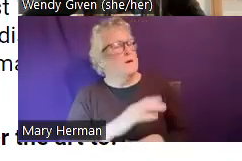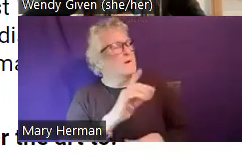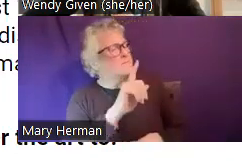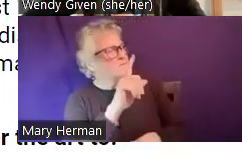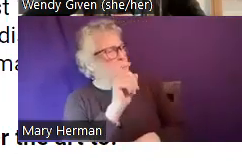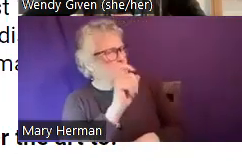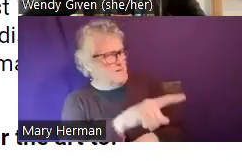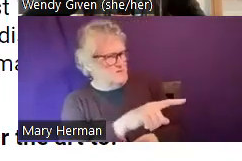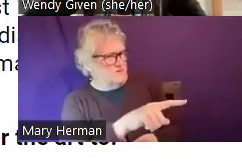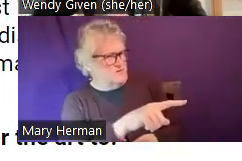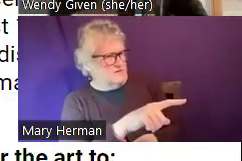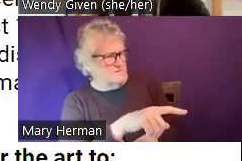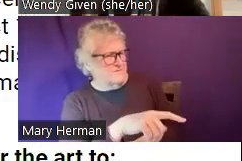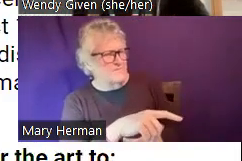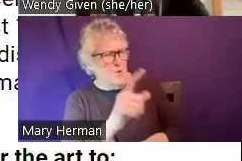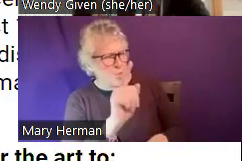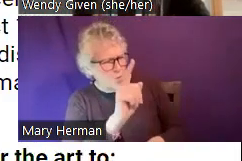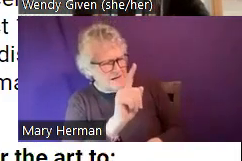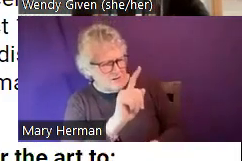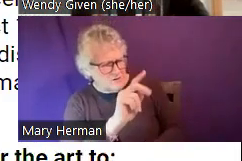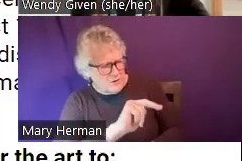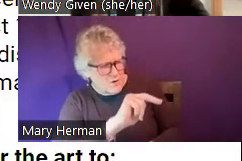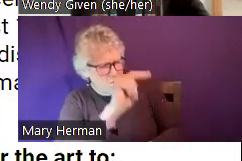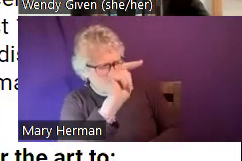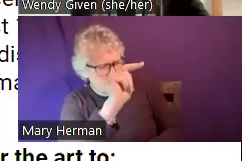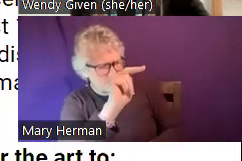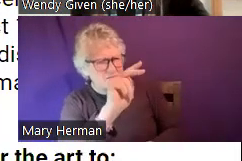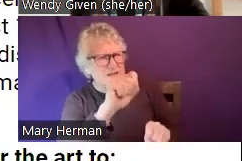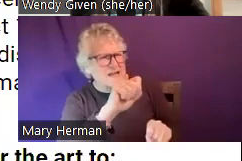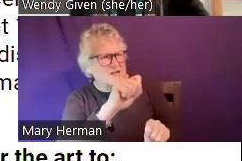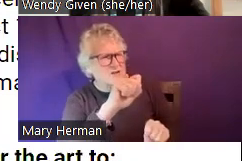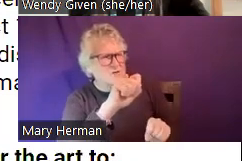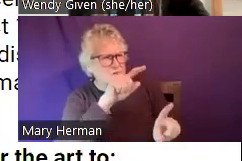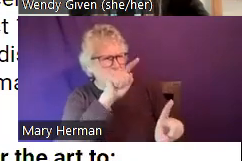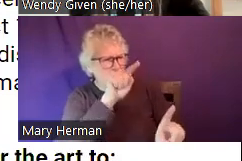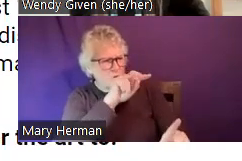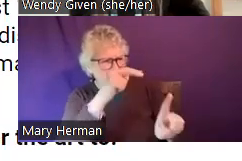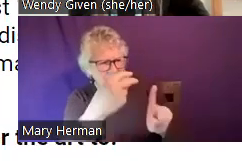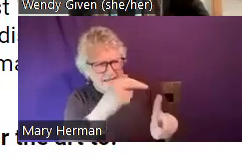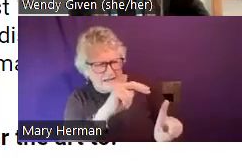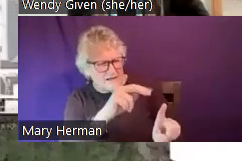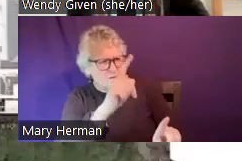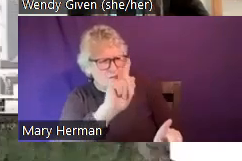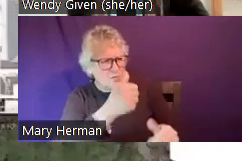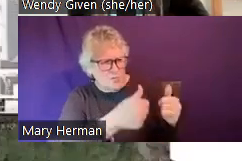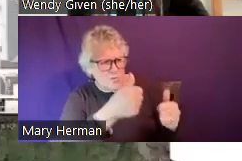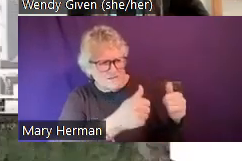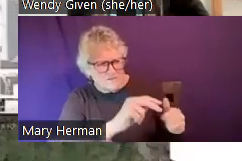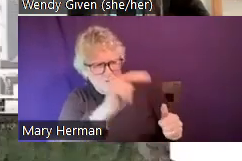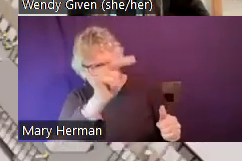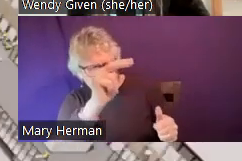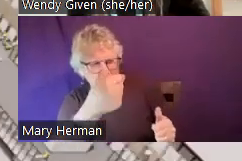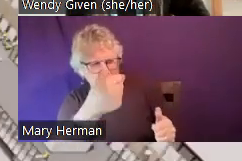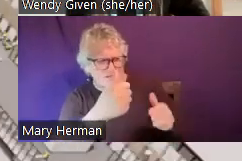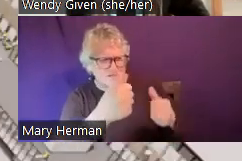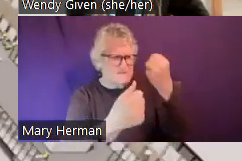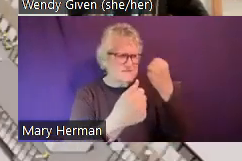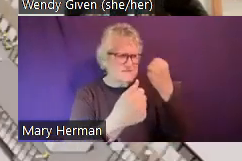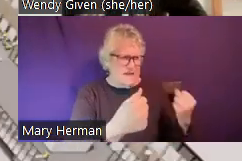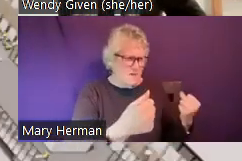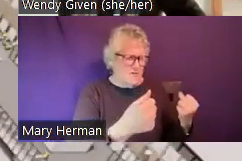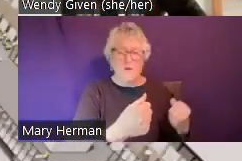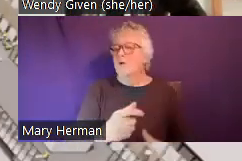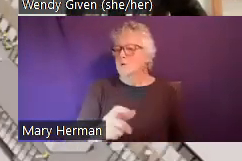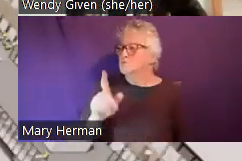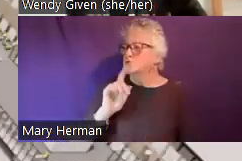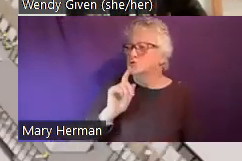where the north is. If you could show folks which is north and which is south of the two,